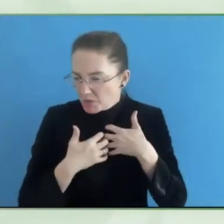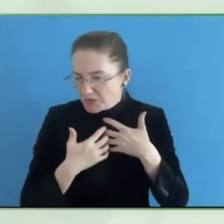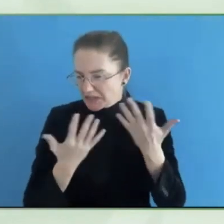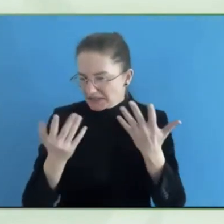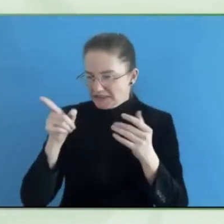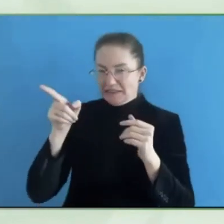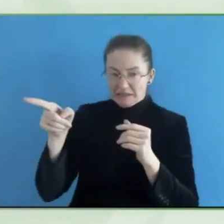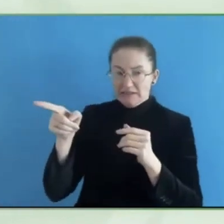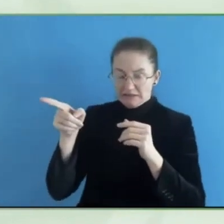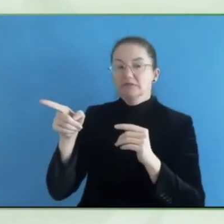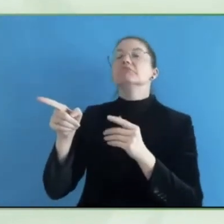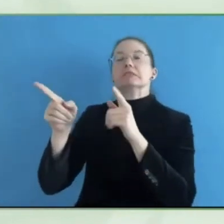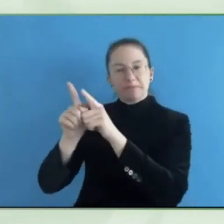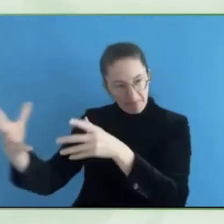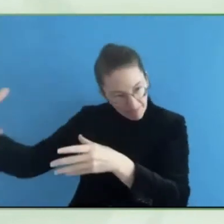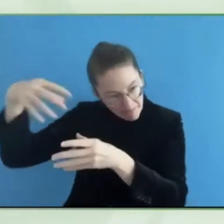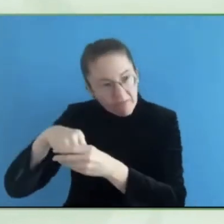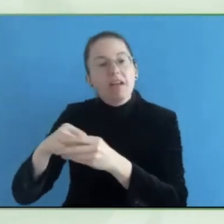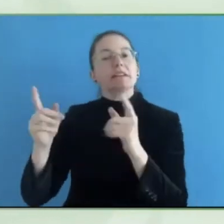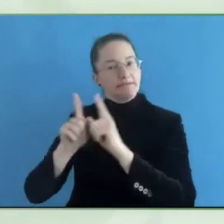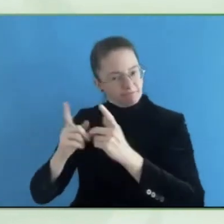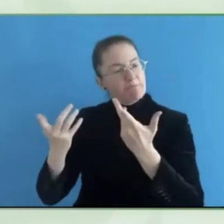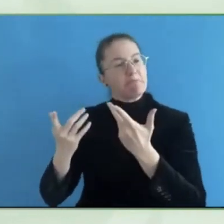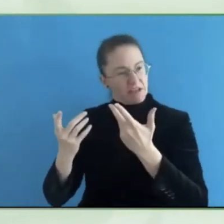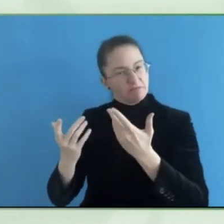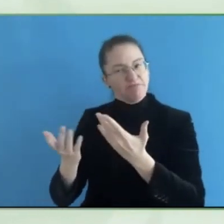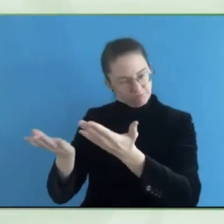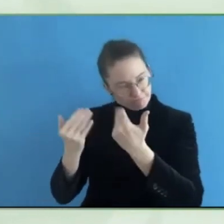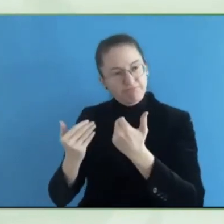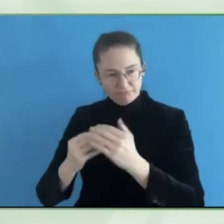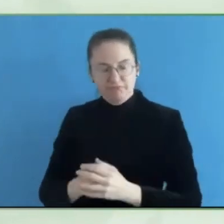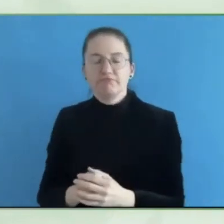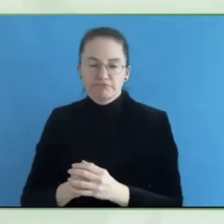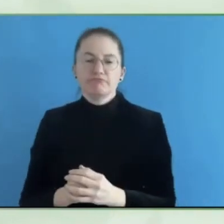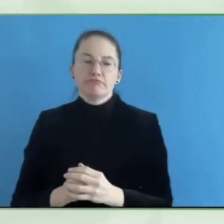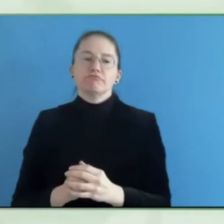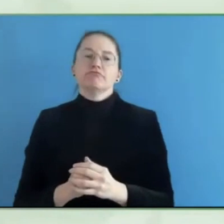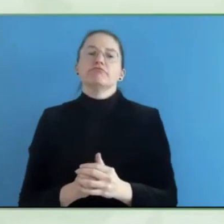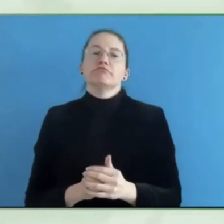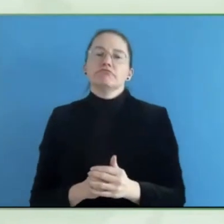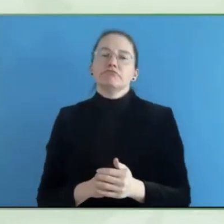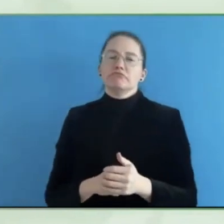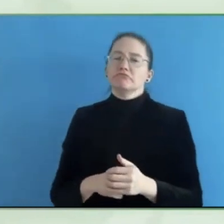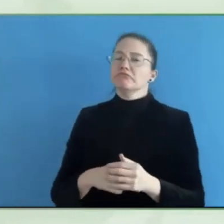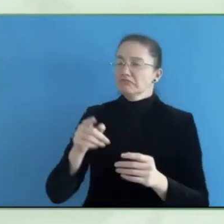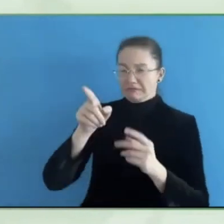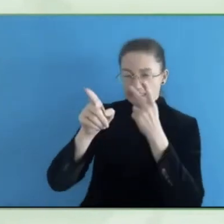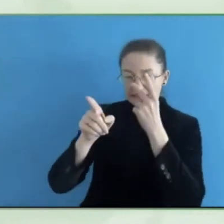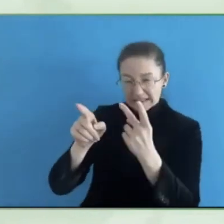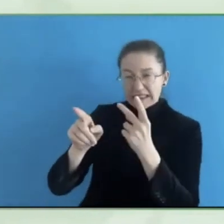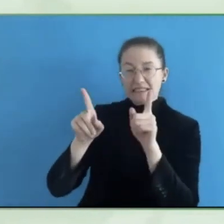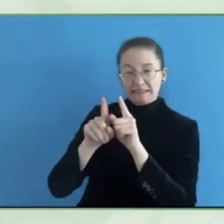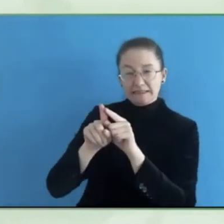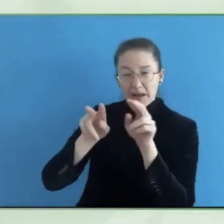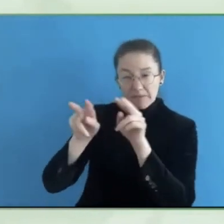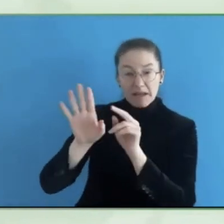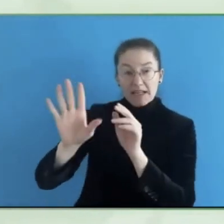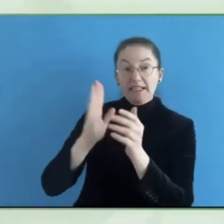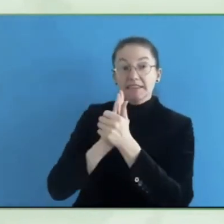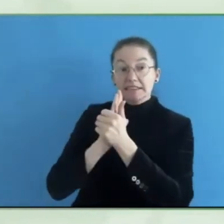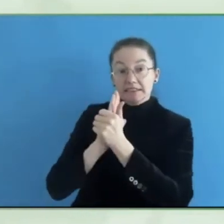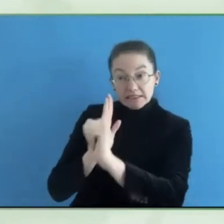their skills. It was not us setting up something for a specific identity group or